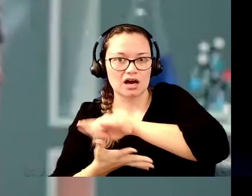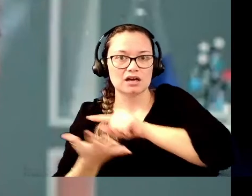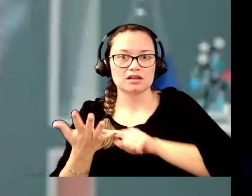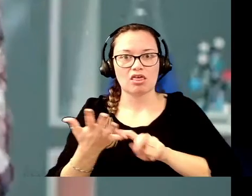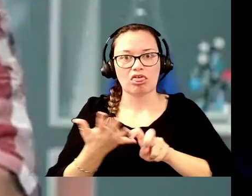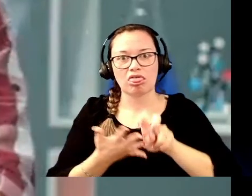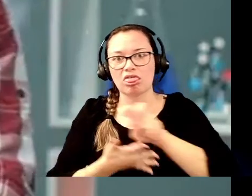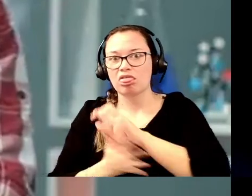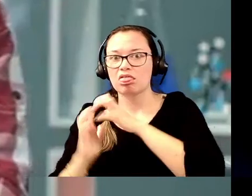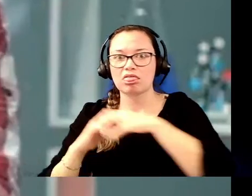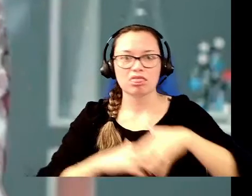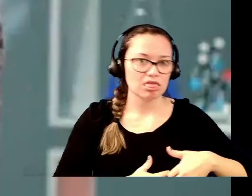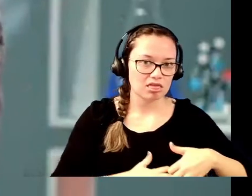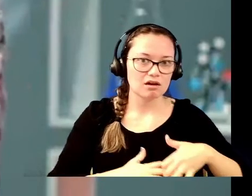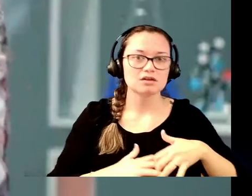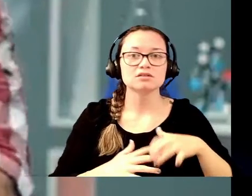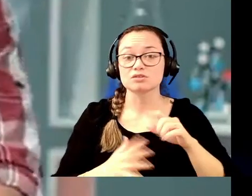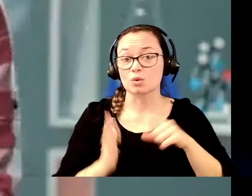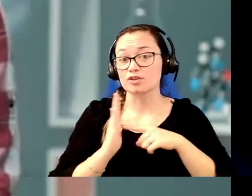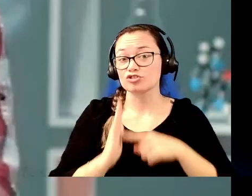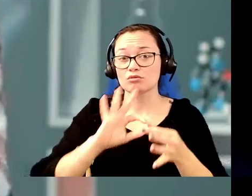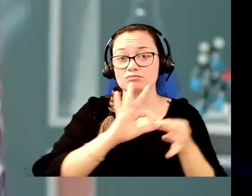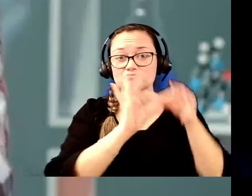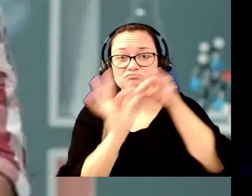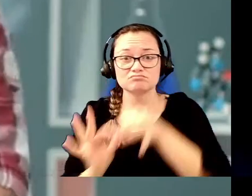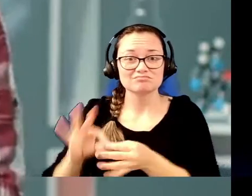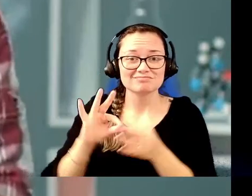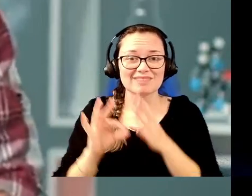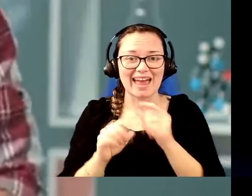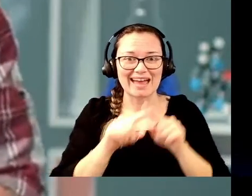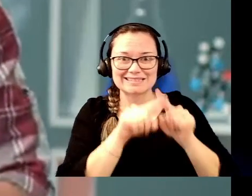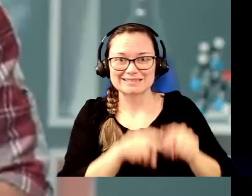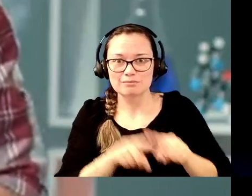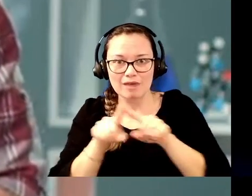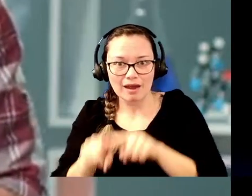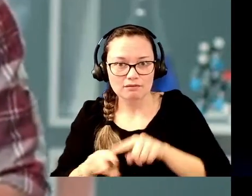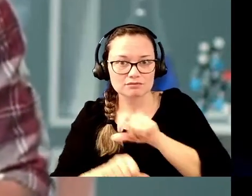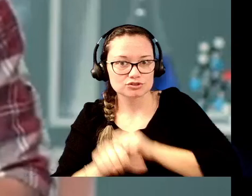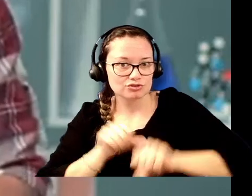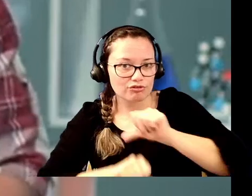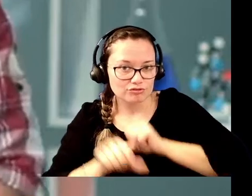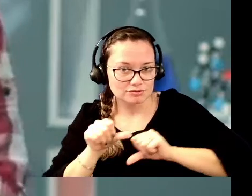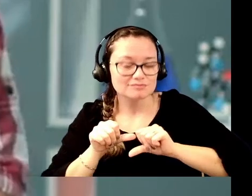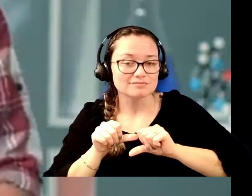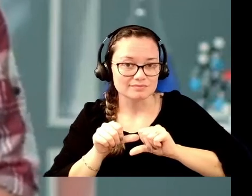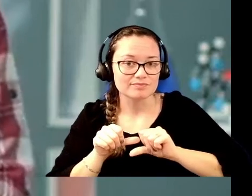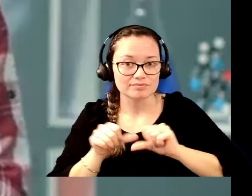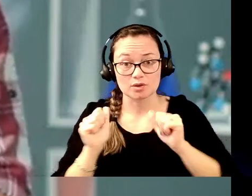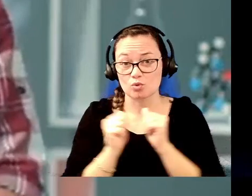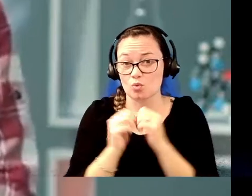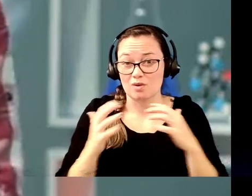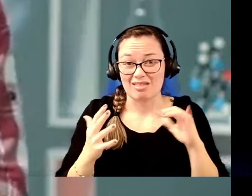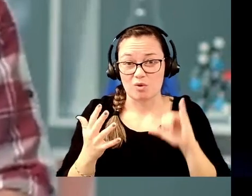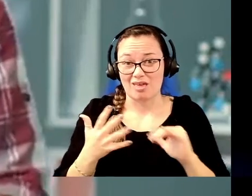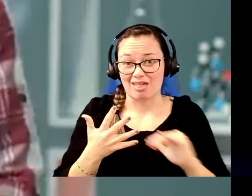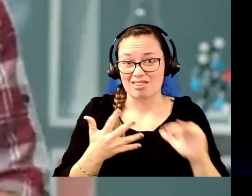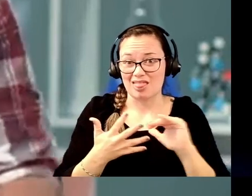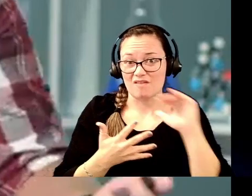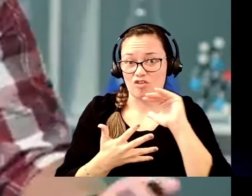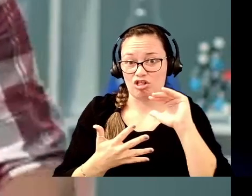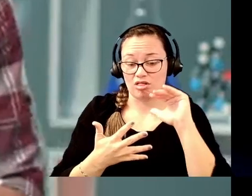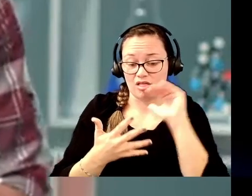shows this, the interconnectedness and the interdependence that all of these organisms have on one another. Because without the, the levels above